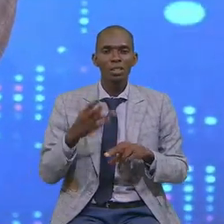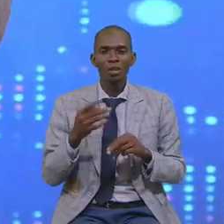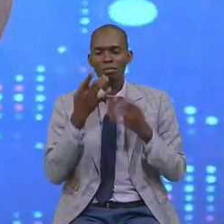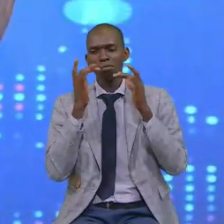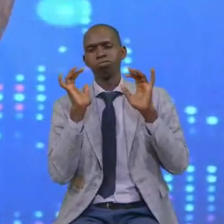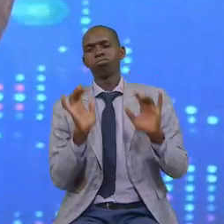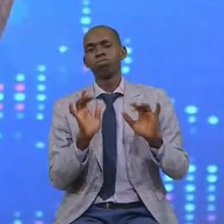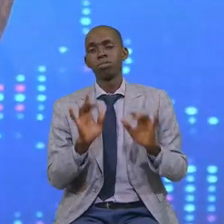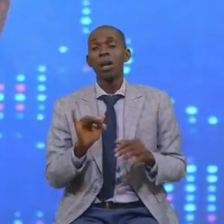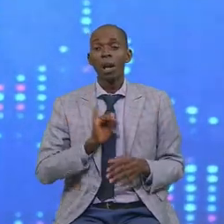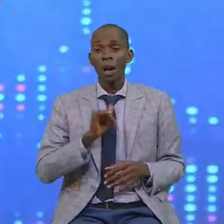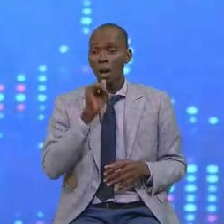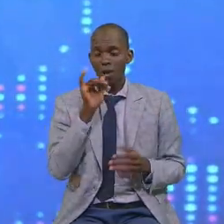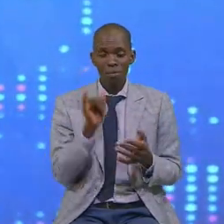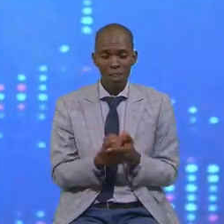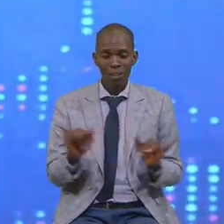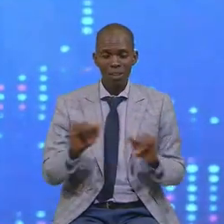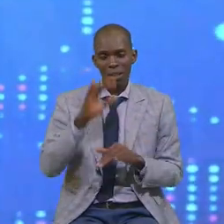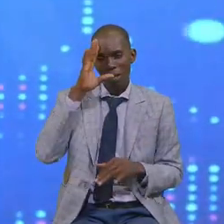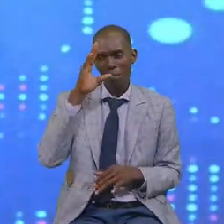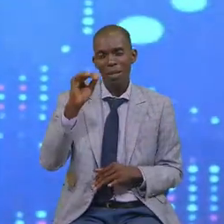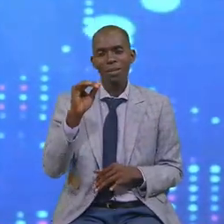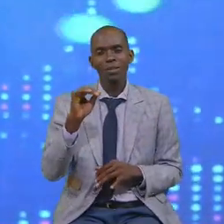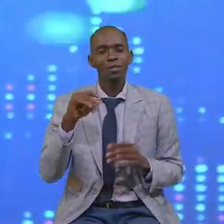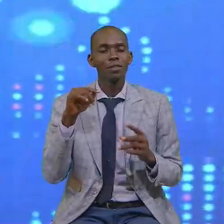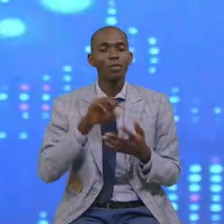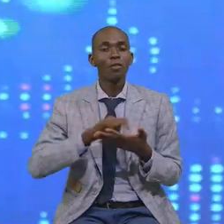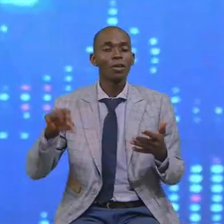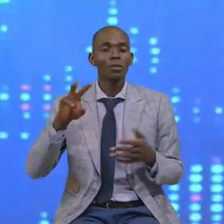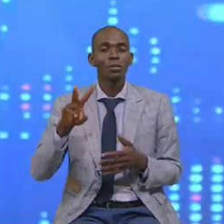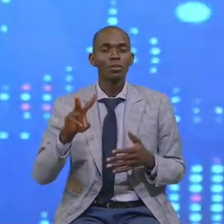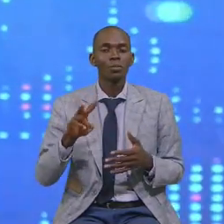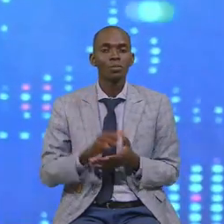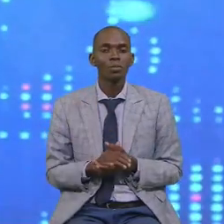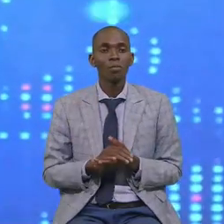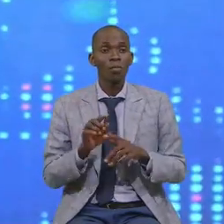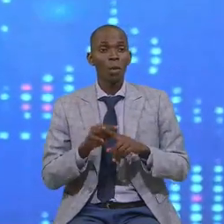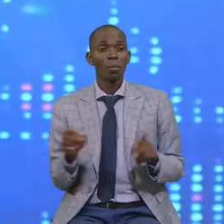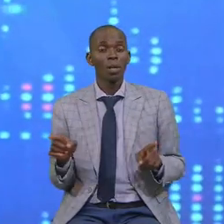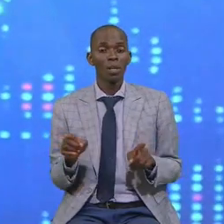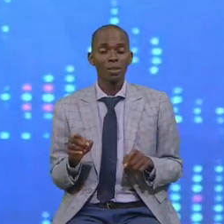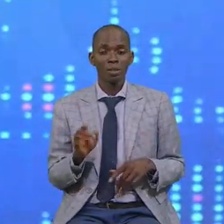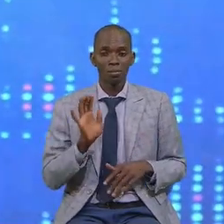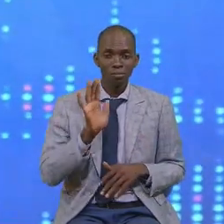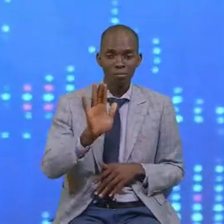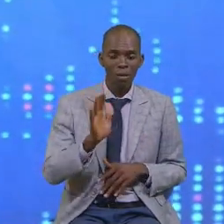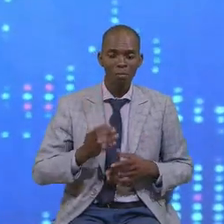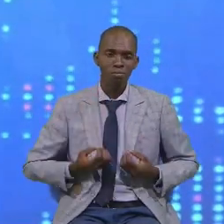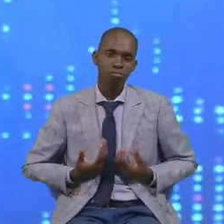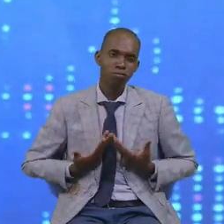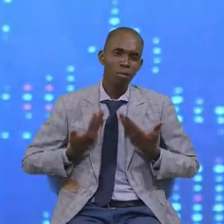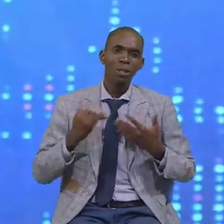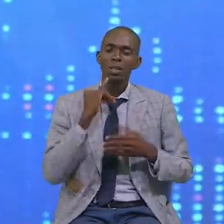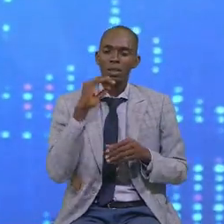scornful. I am that man. Look at number 2 there, verse 2 there. But his delight is in the